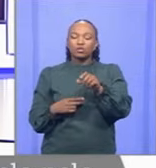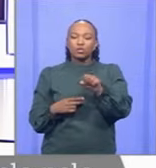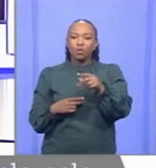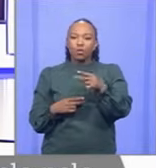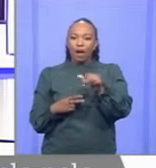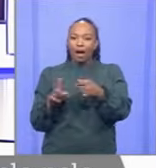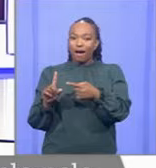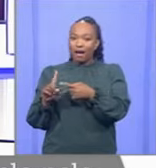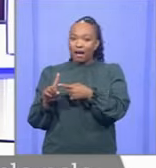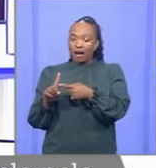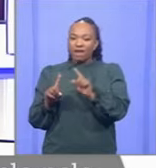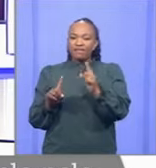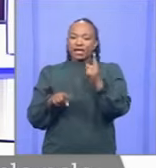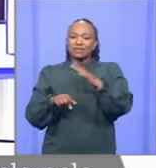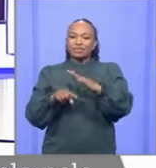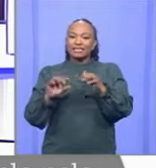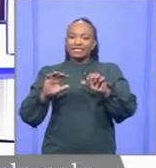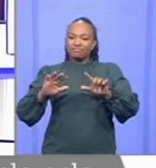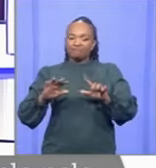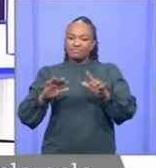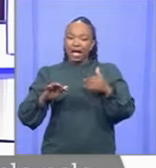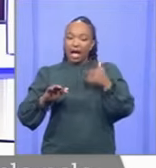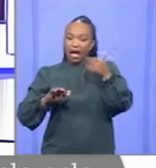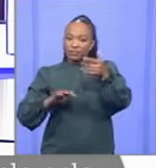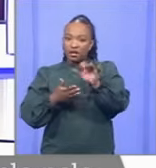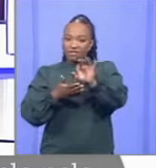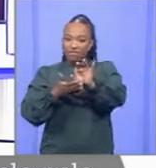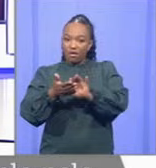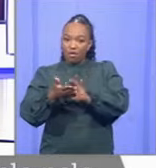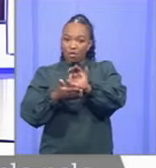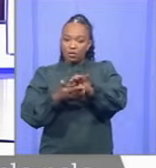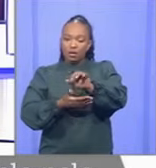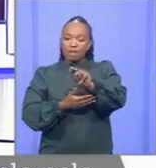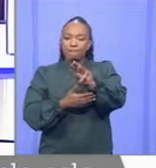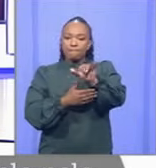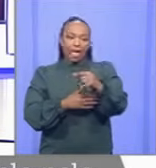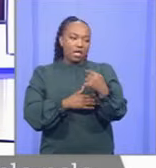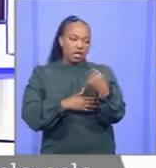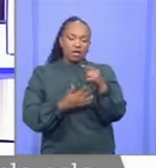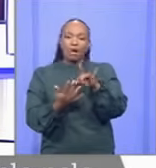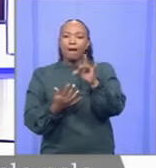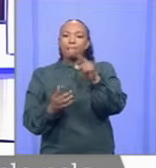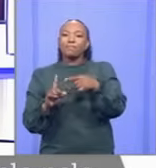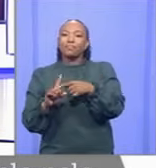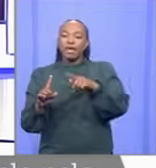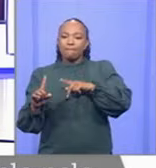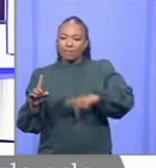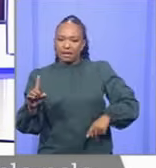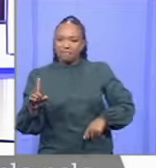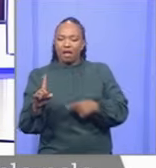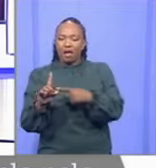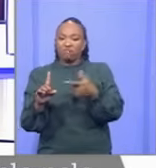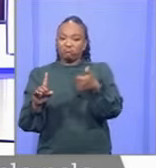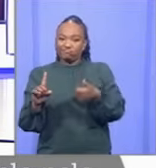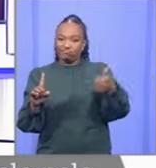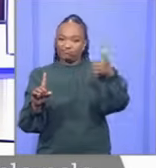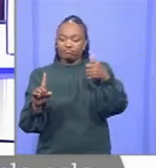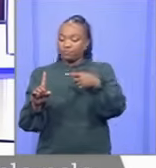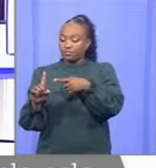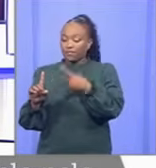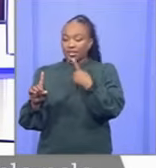Free State ka morago ga dikgetho tša bosetšhaba ka kgwedi ya Phuphu. Letsoha Mathae o re maikemišetšo